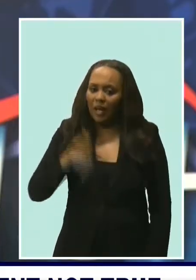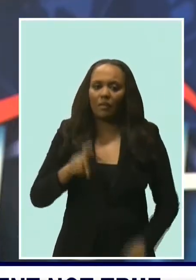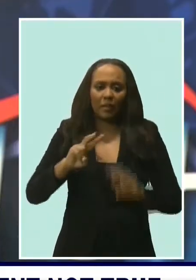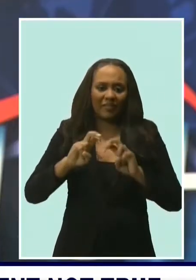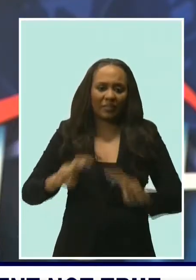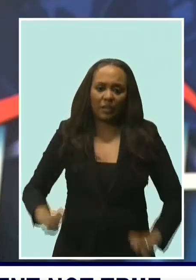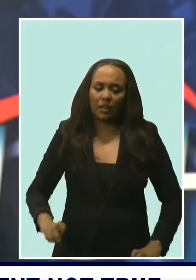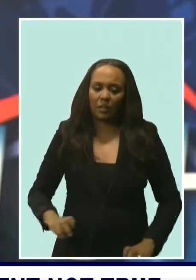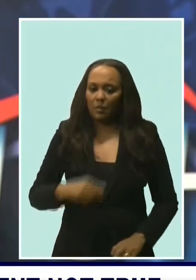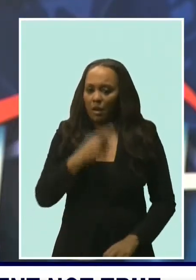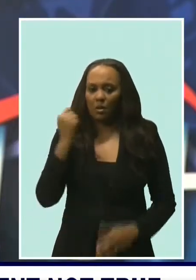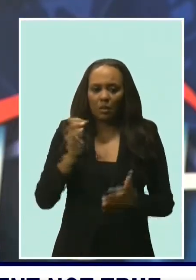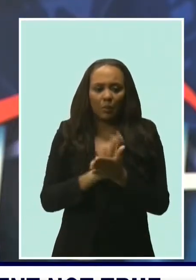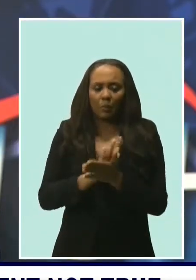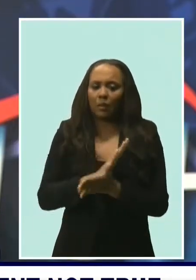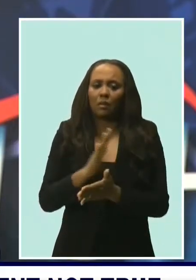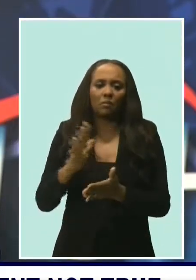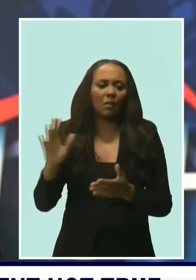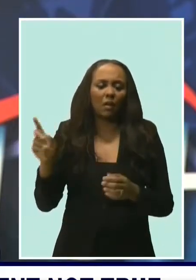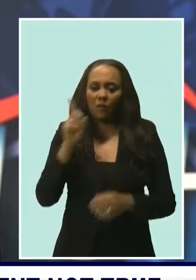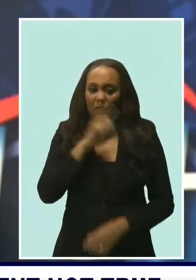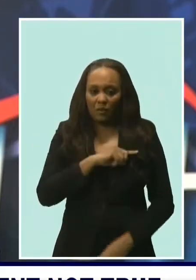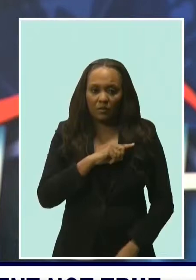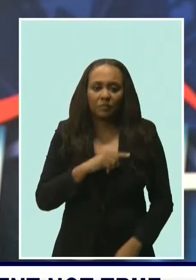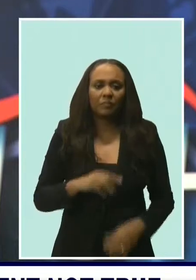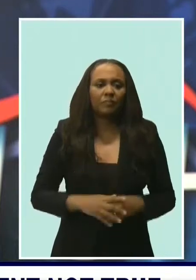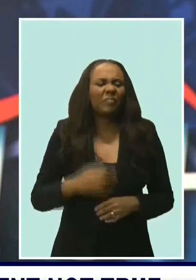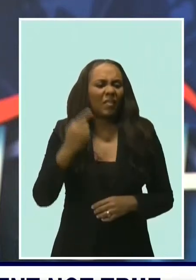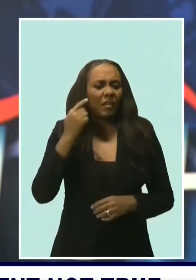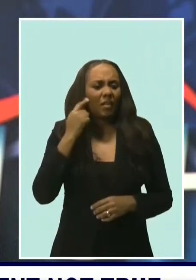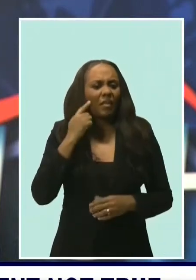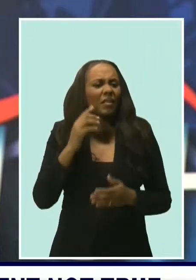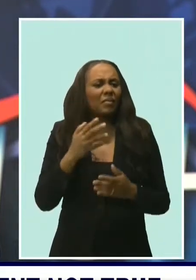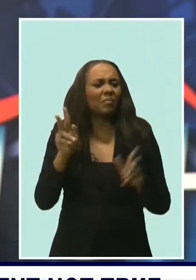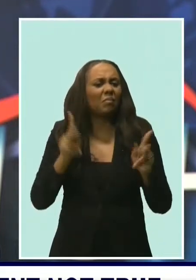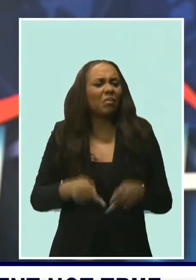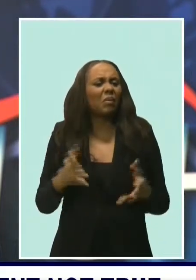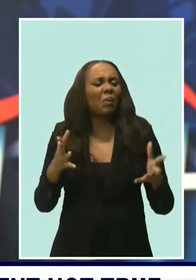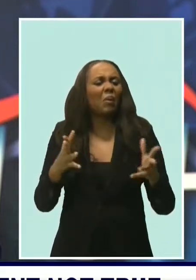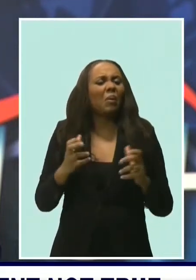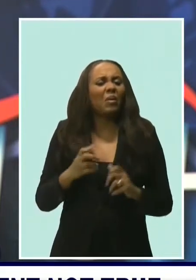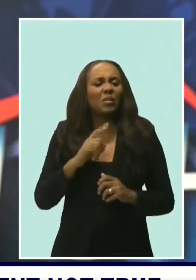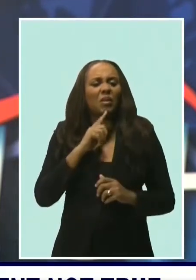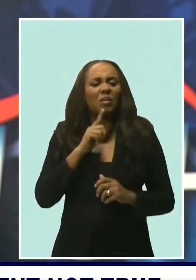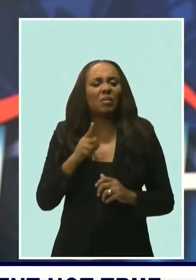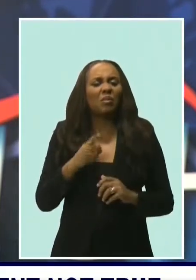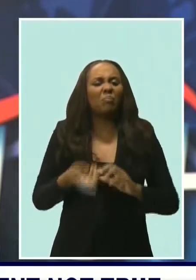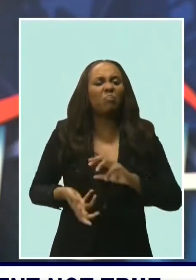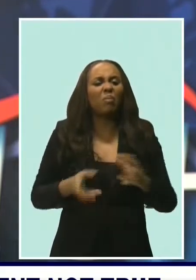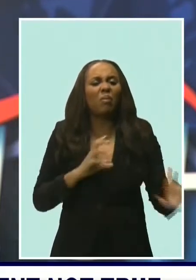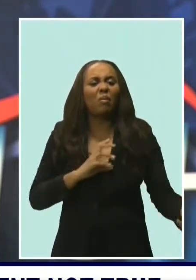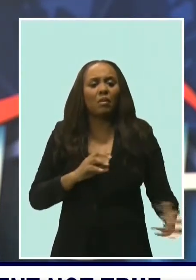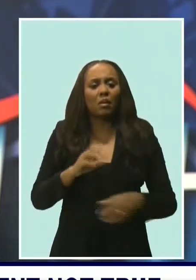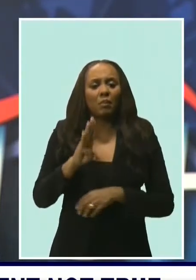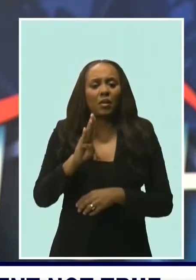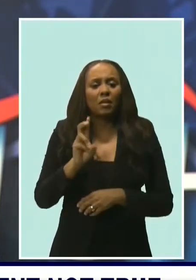1st of August. It's ironic that that is also Emancipation Day, but we say symbolism is in everything that we